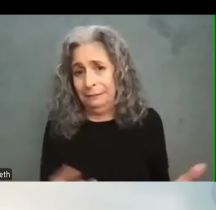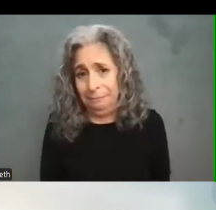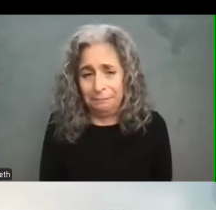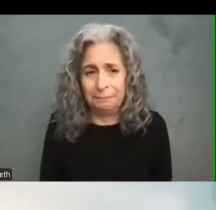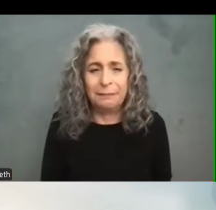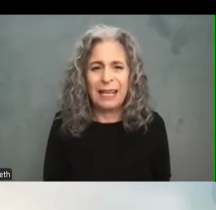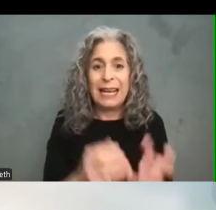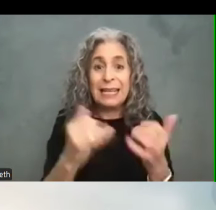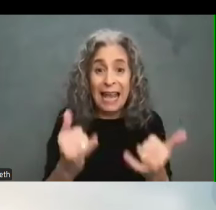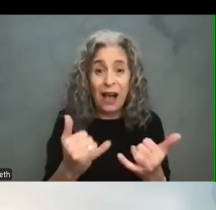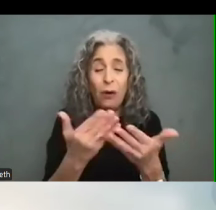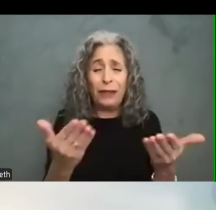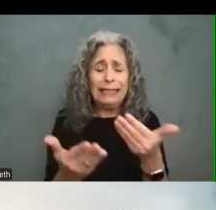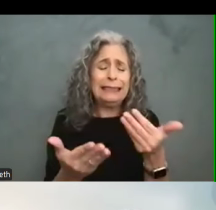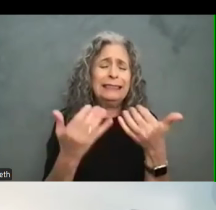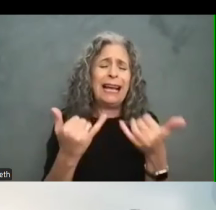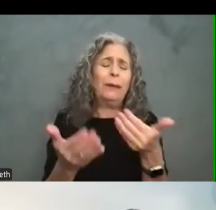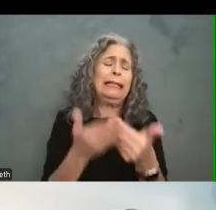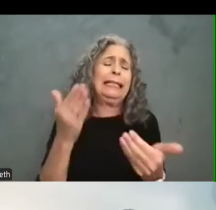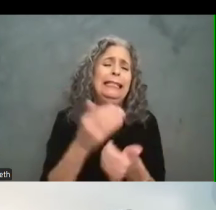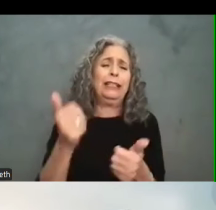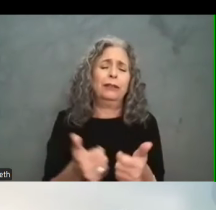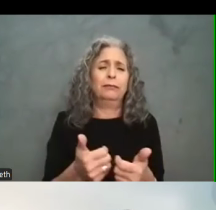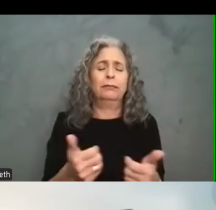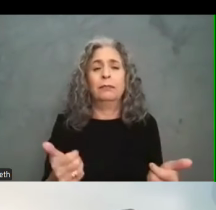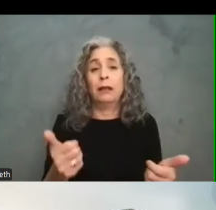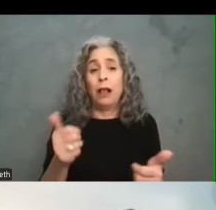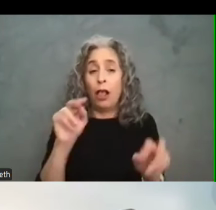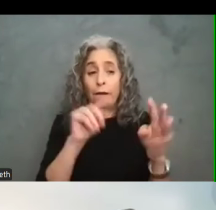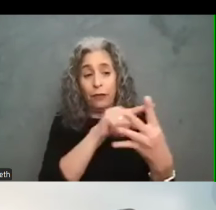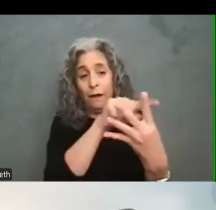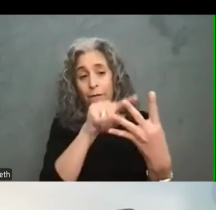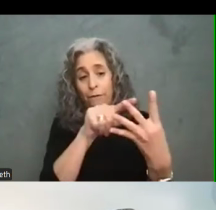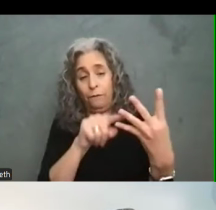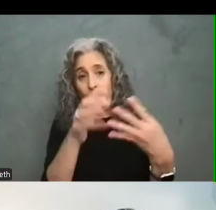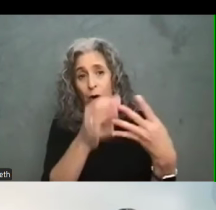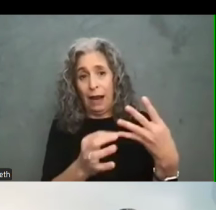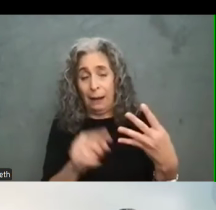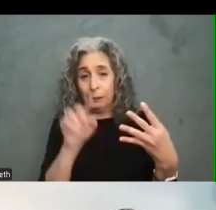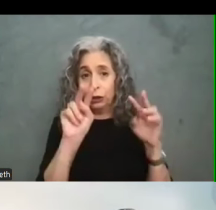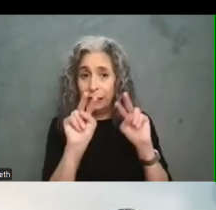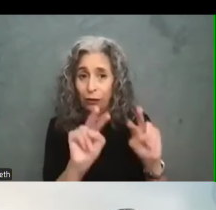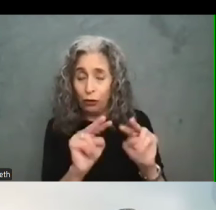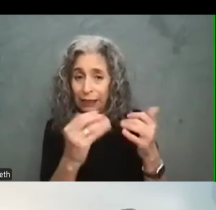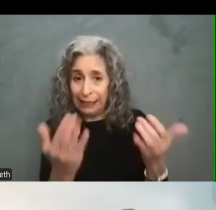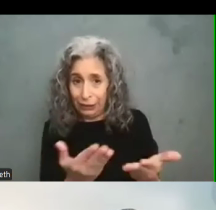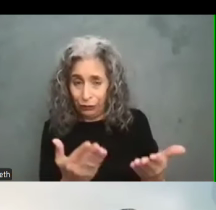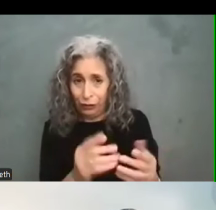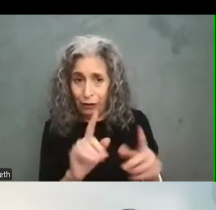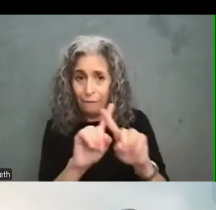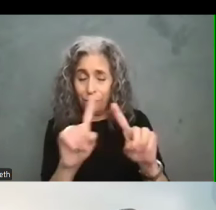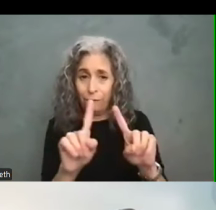Now things are so much easier. Looking at the 4 options here, we have 4